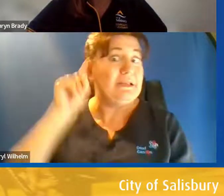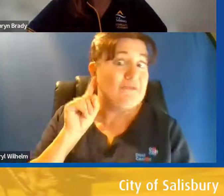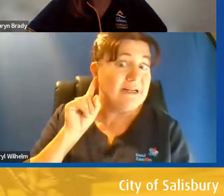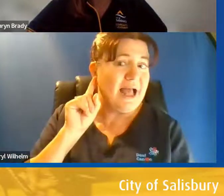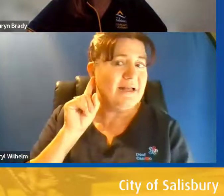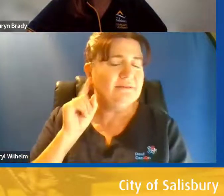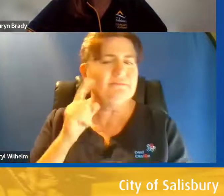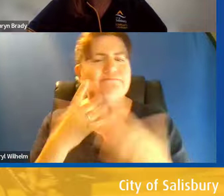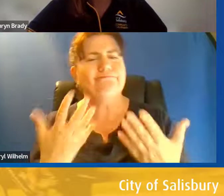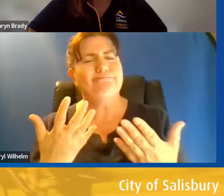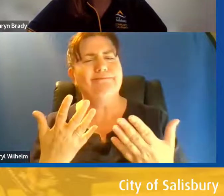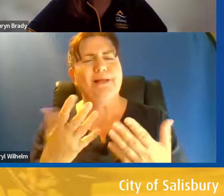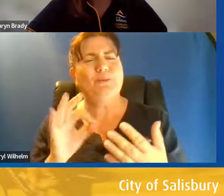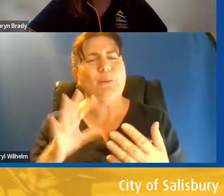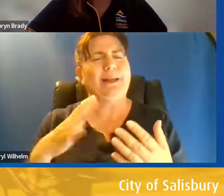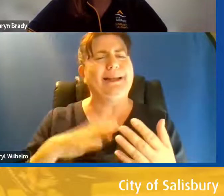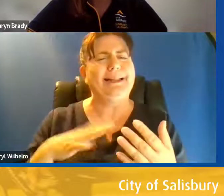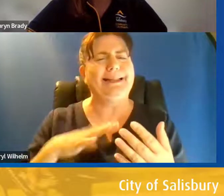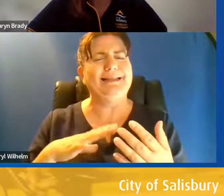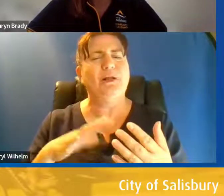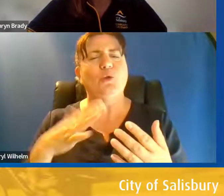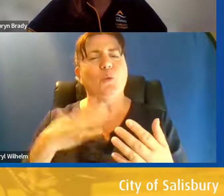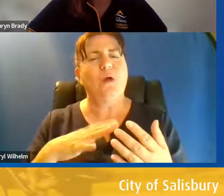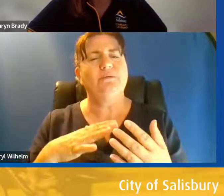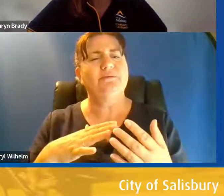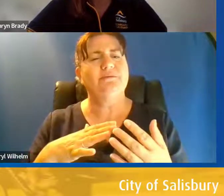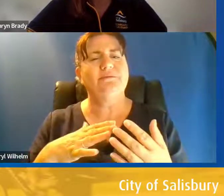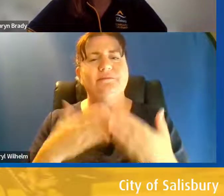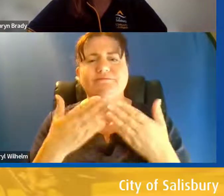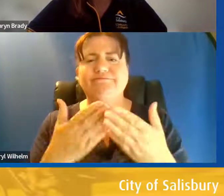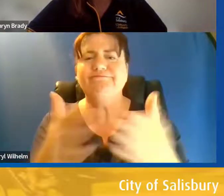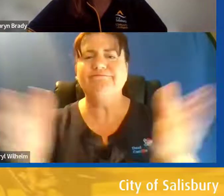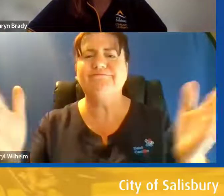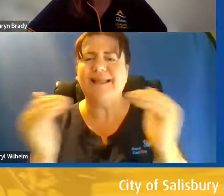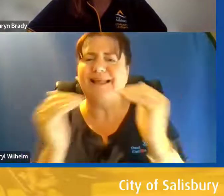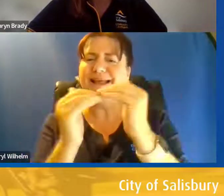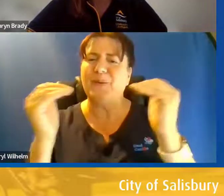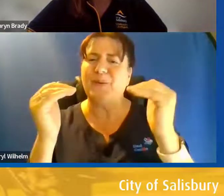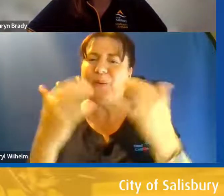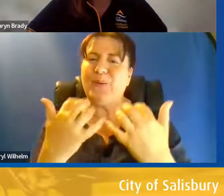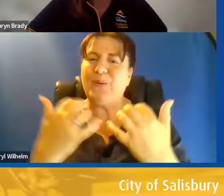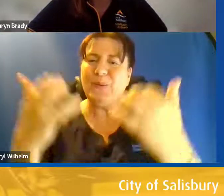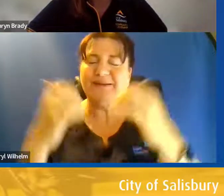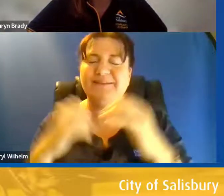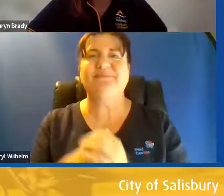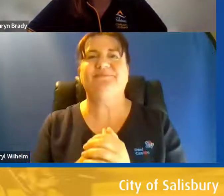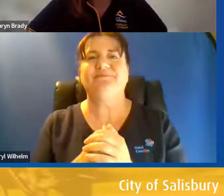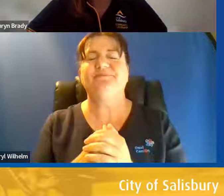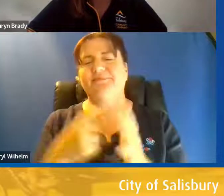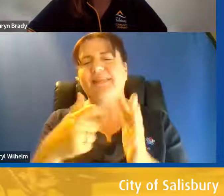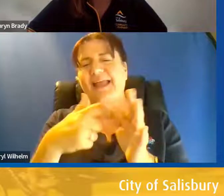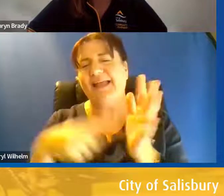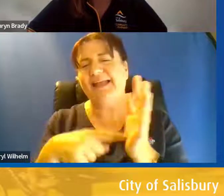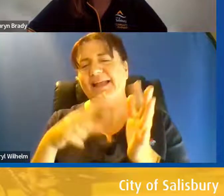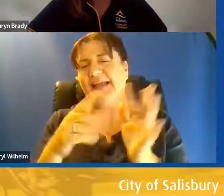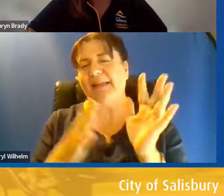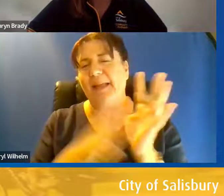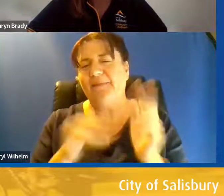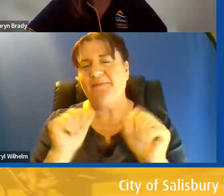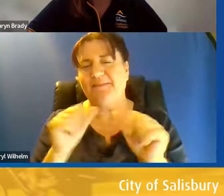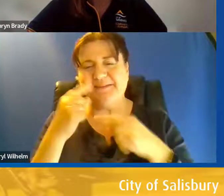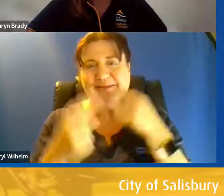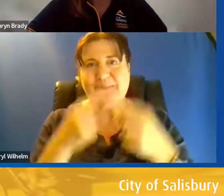You could say that, we want to be talking about hearing aids, but we really don't need to do that. We need to generalise it so that